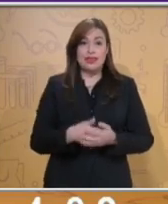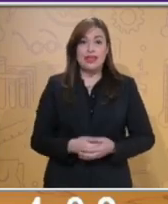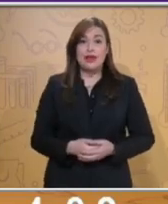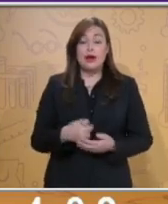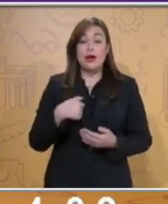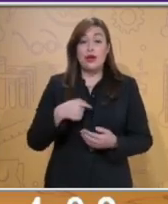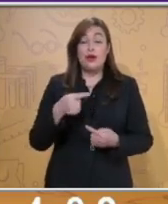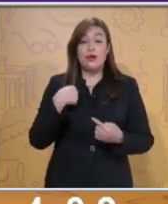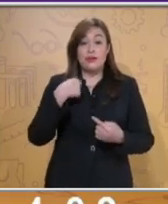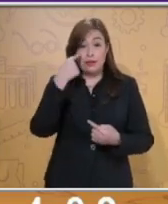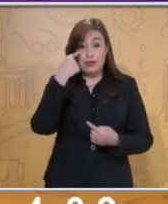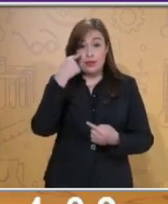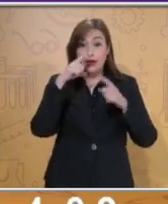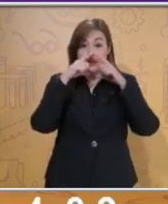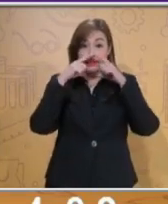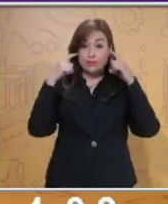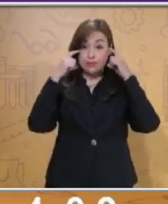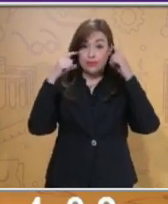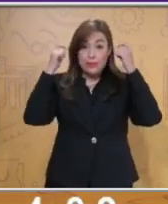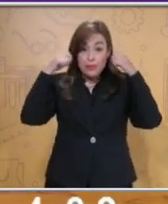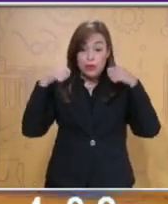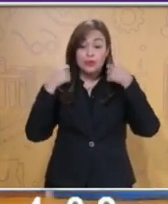mask.